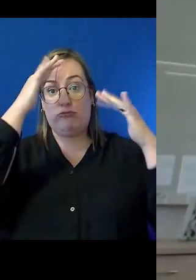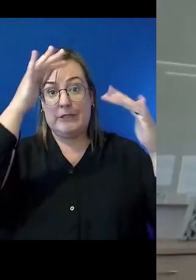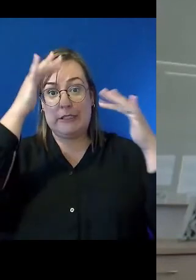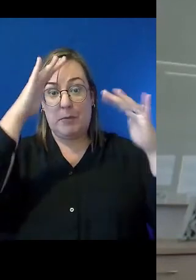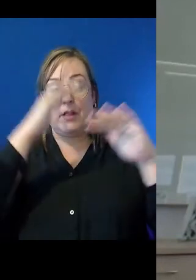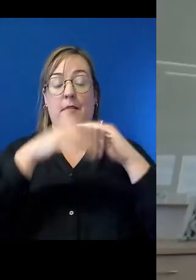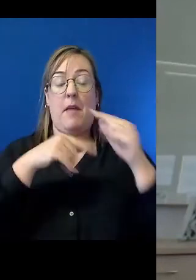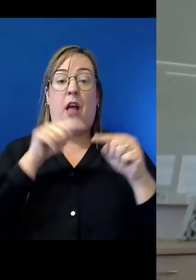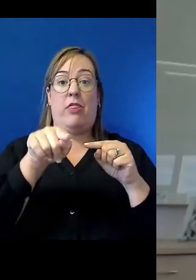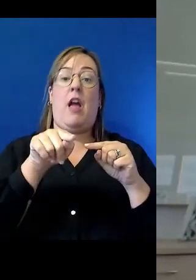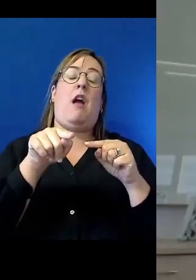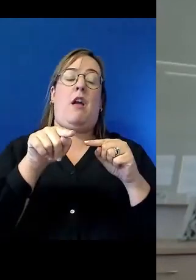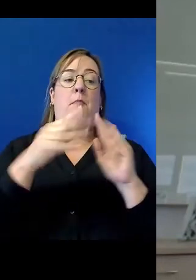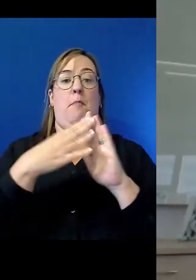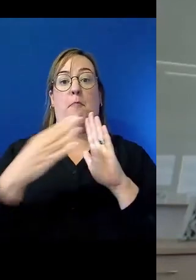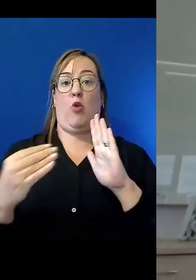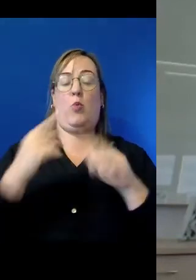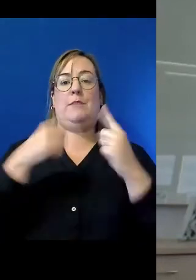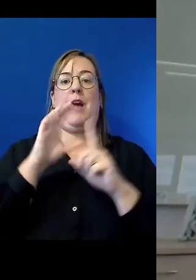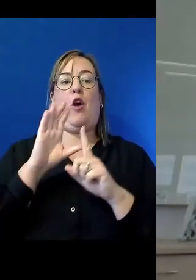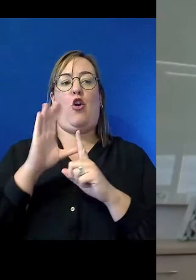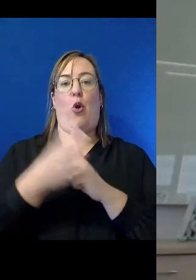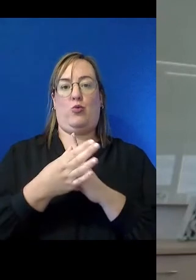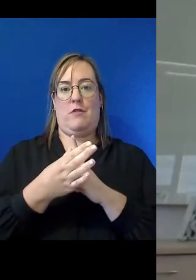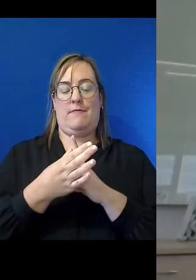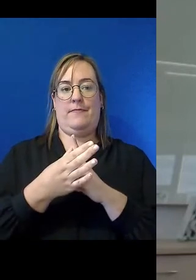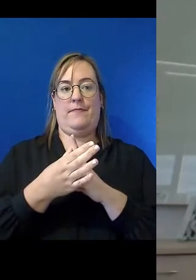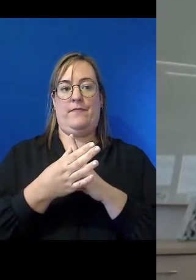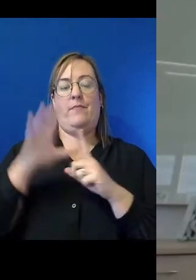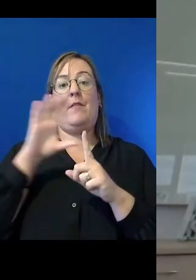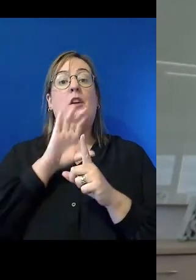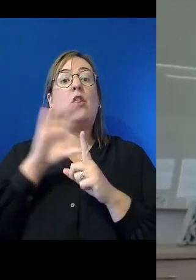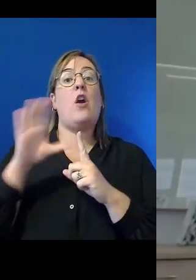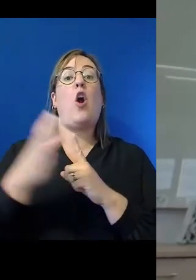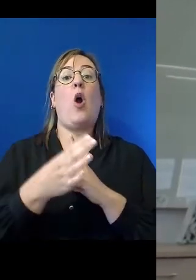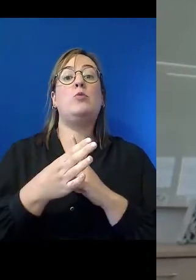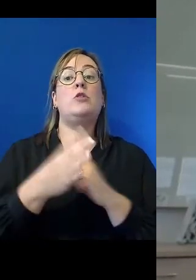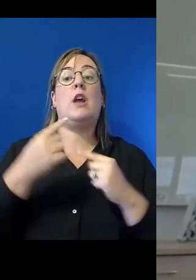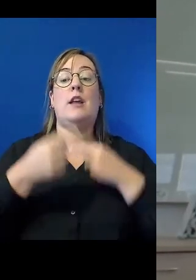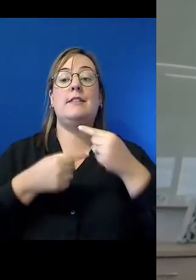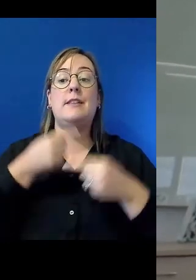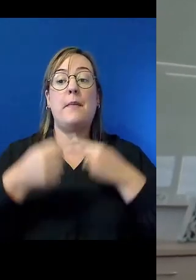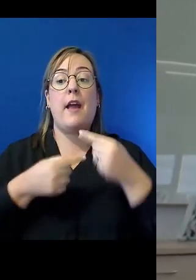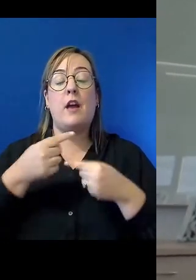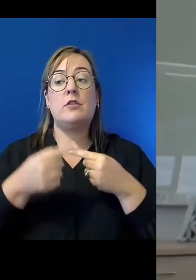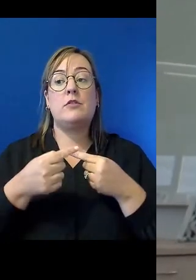is based on a cultural framework, and that cultural framework is one of